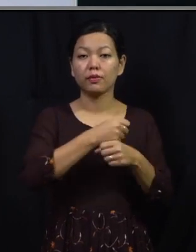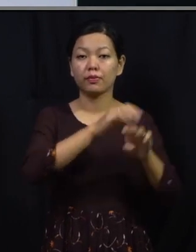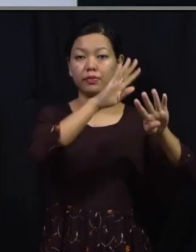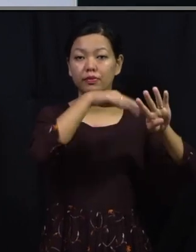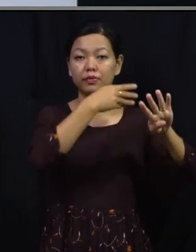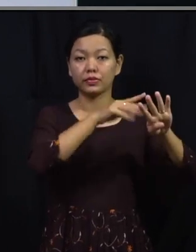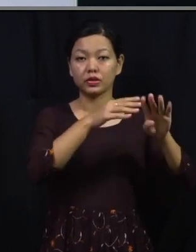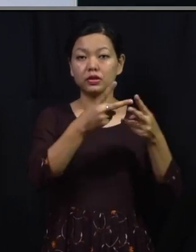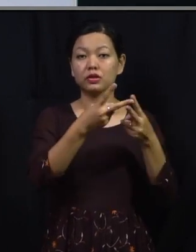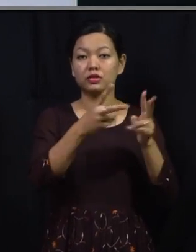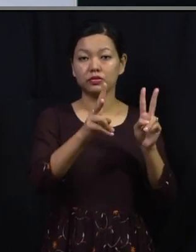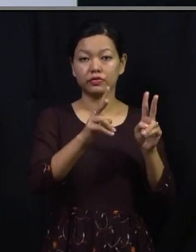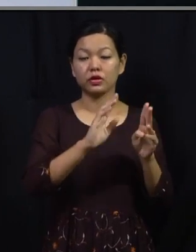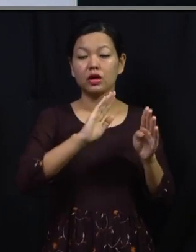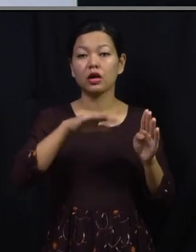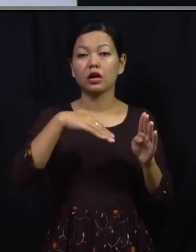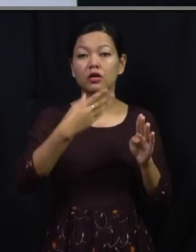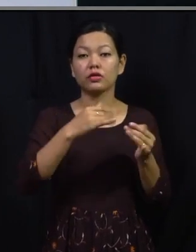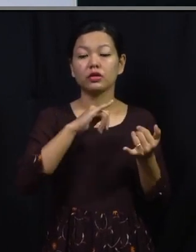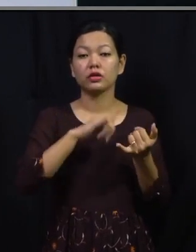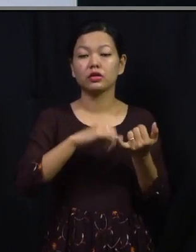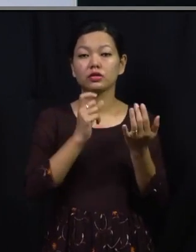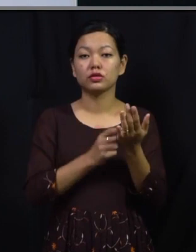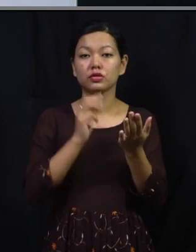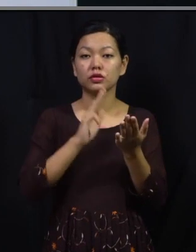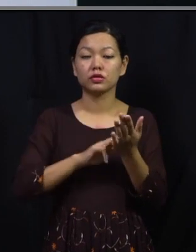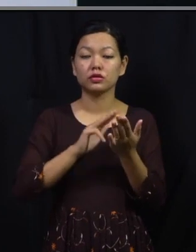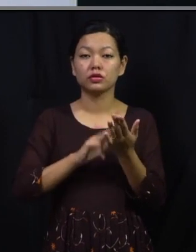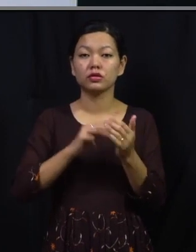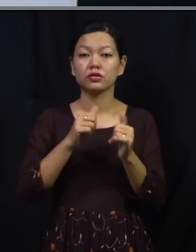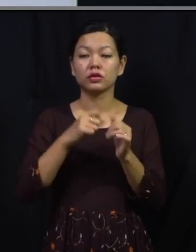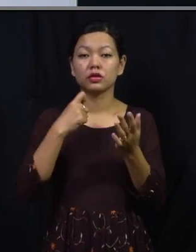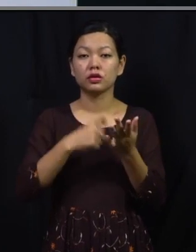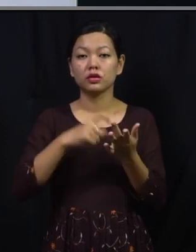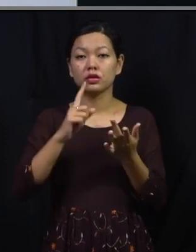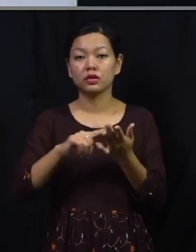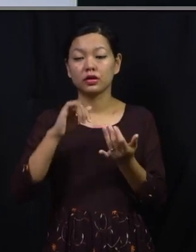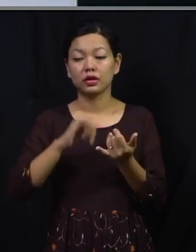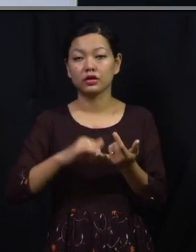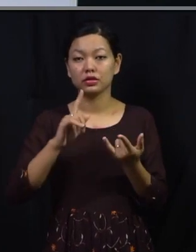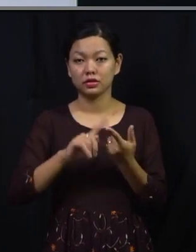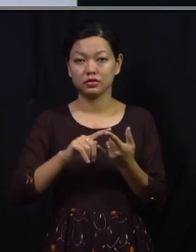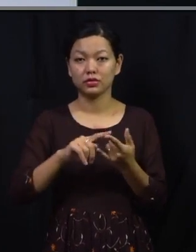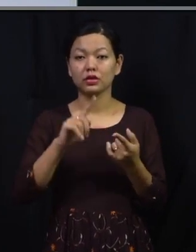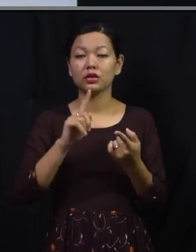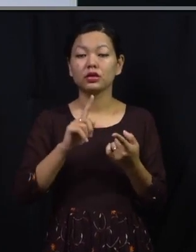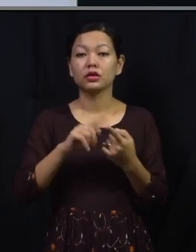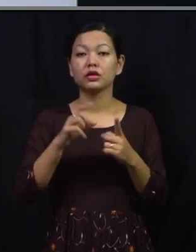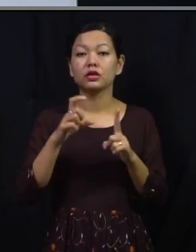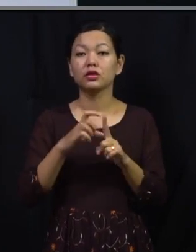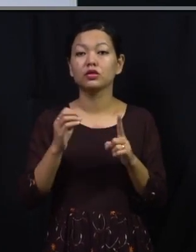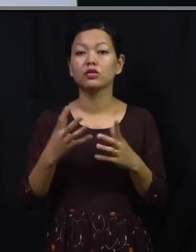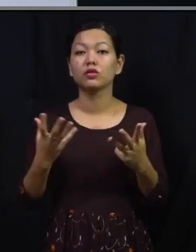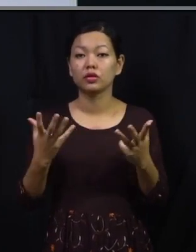You summarize the transaction from the journal entry, from the ledger entry, and then you summarize it. In summarization,